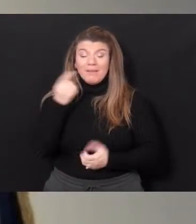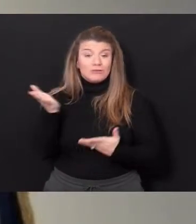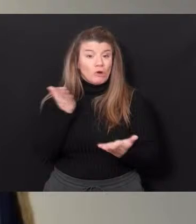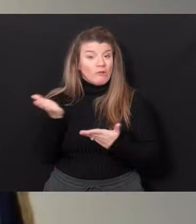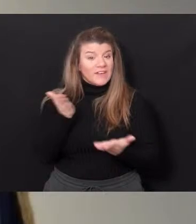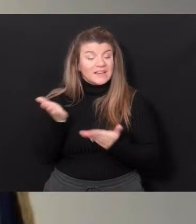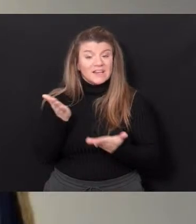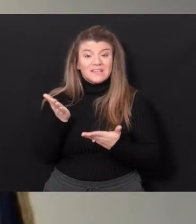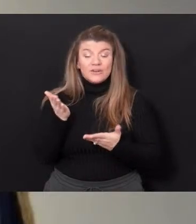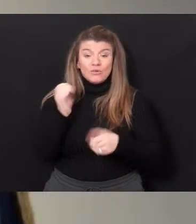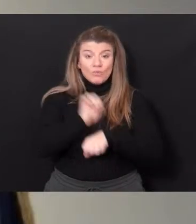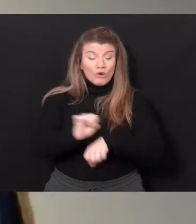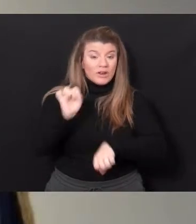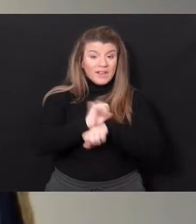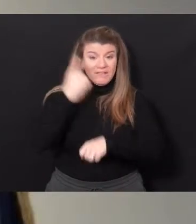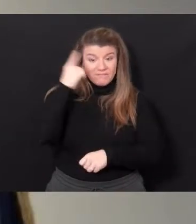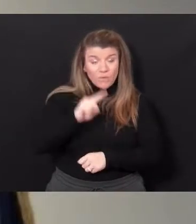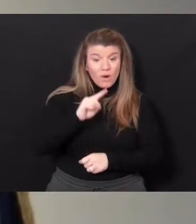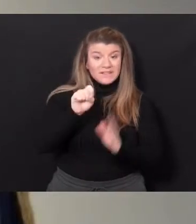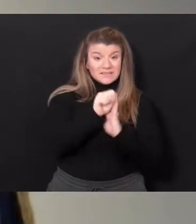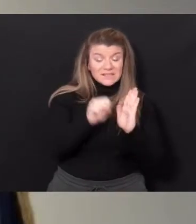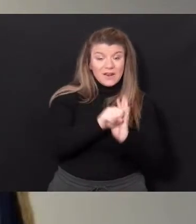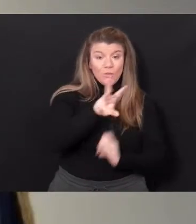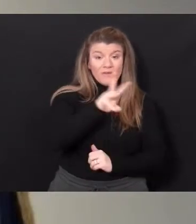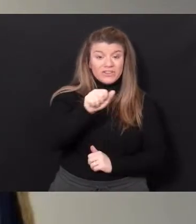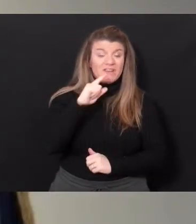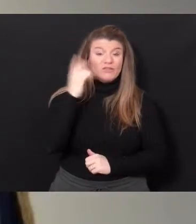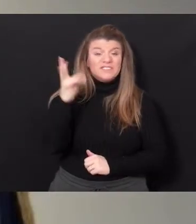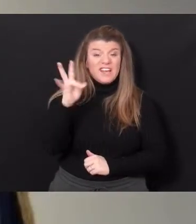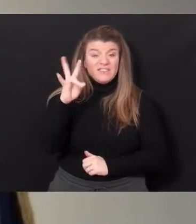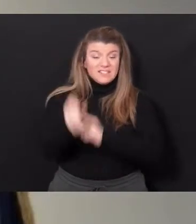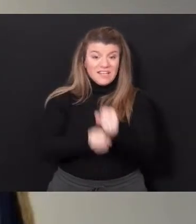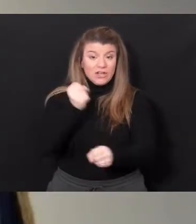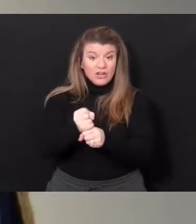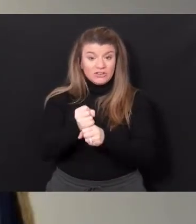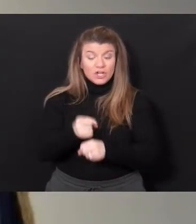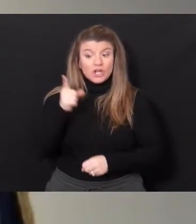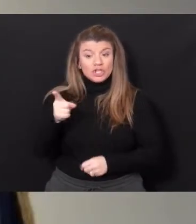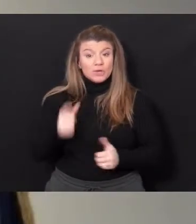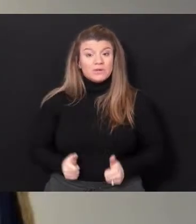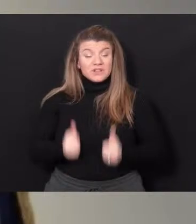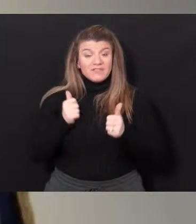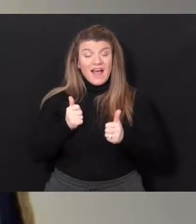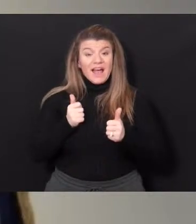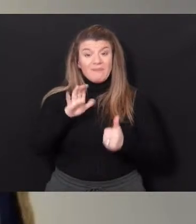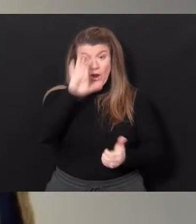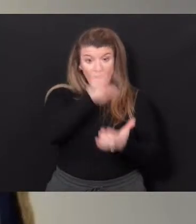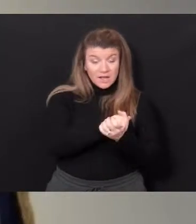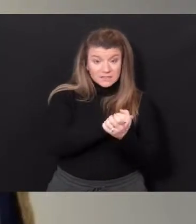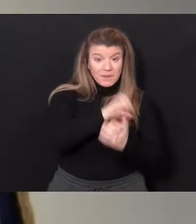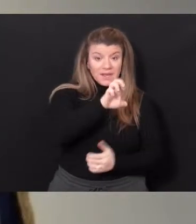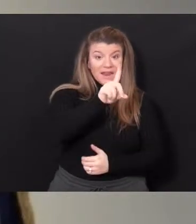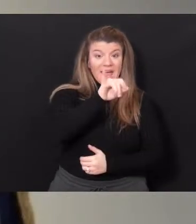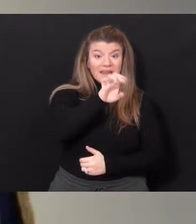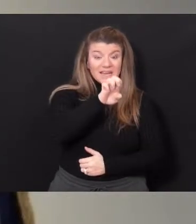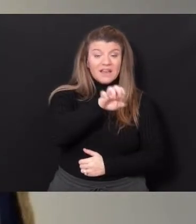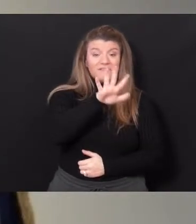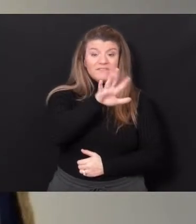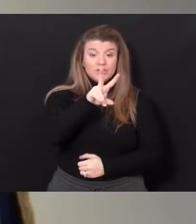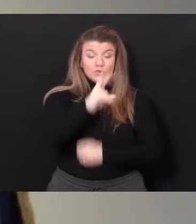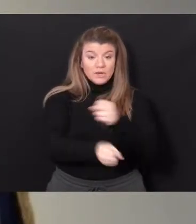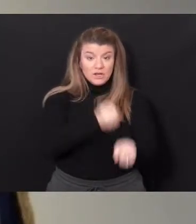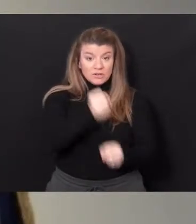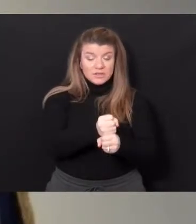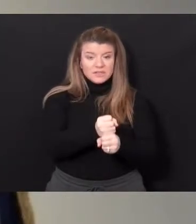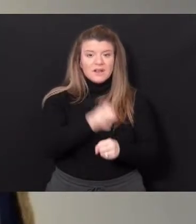for the state of West Virginia for 17 years. Pam is survived by her husband, Eddie, of 52 years, and